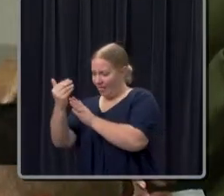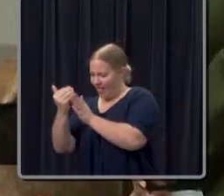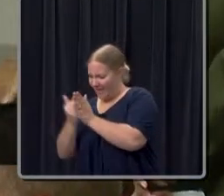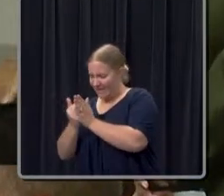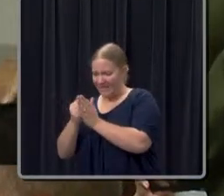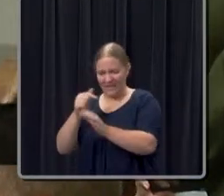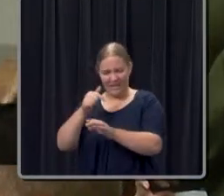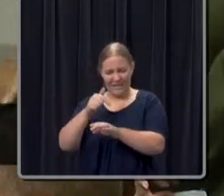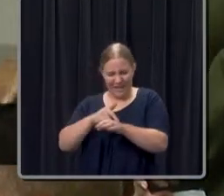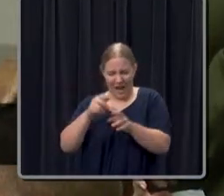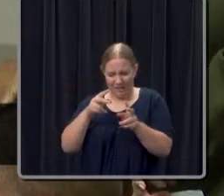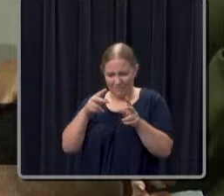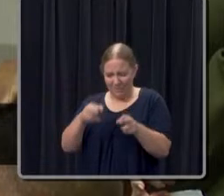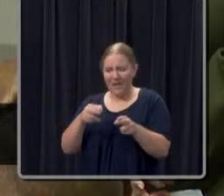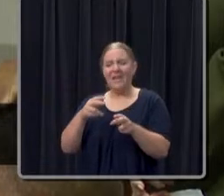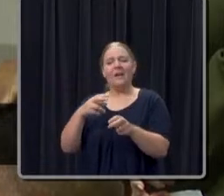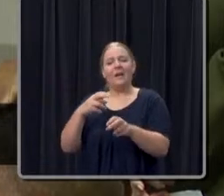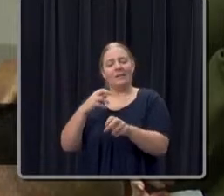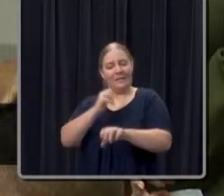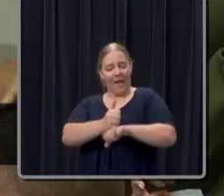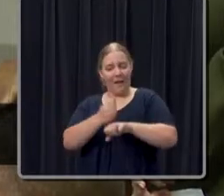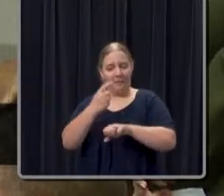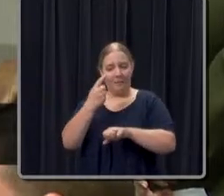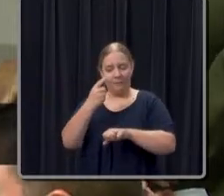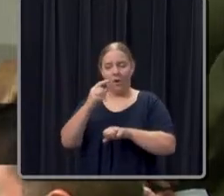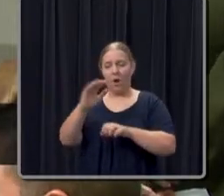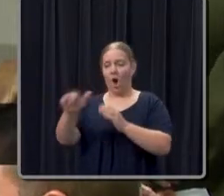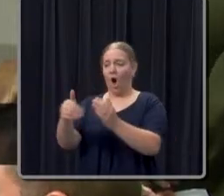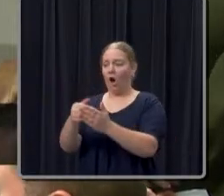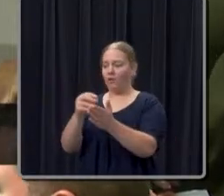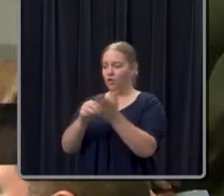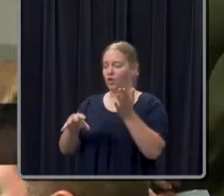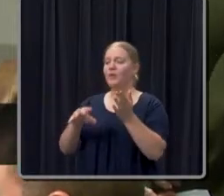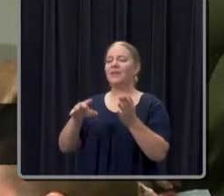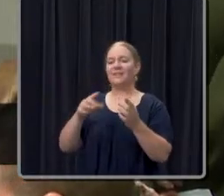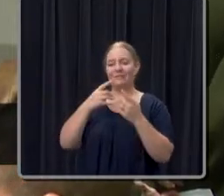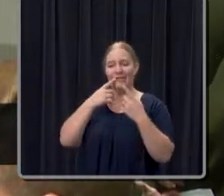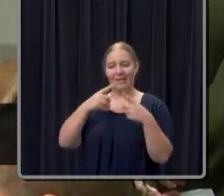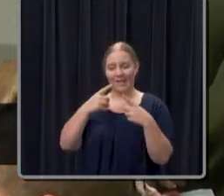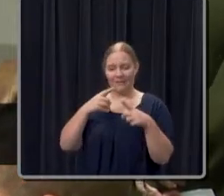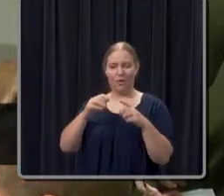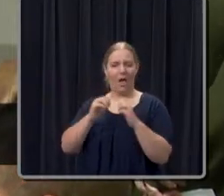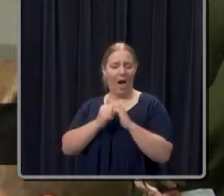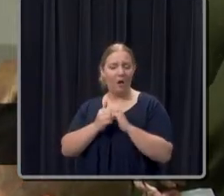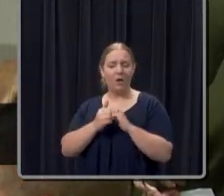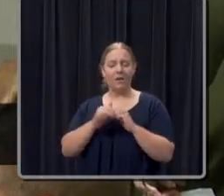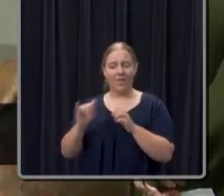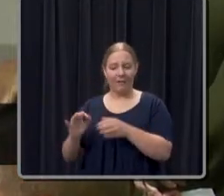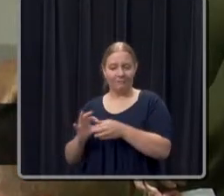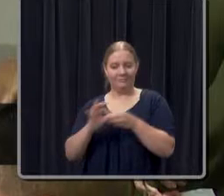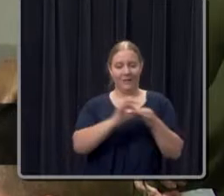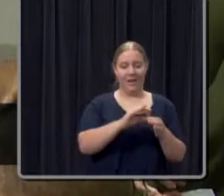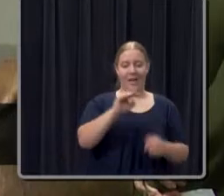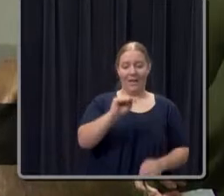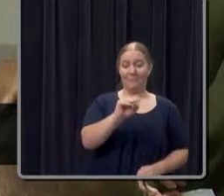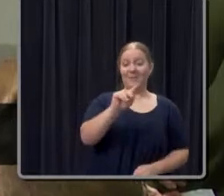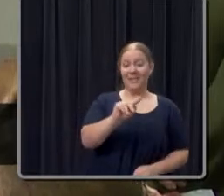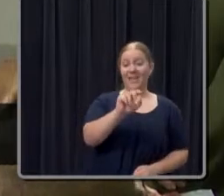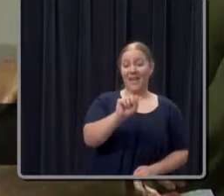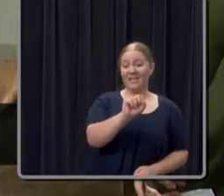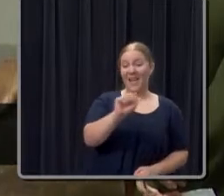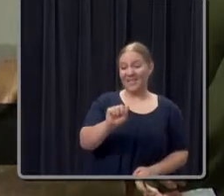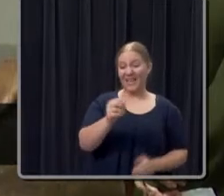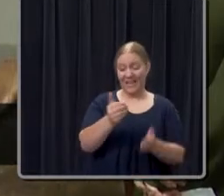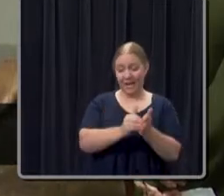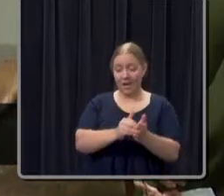and I can set it up to where all of those kids are getting everything they need. So it kind of goes back to that whole idea of the MTSS again. Every student deserves